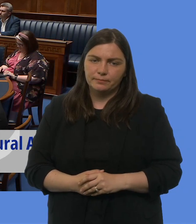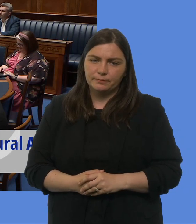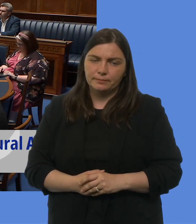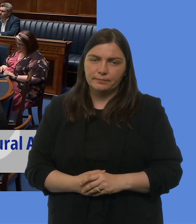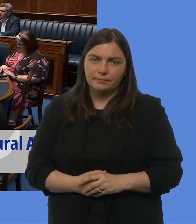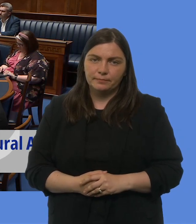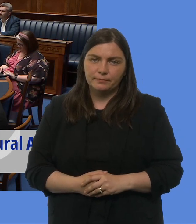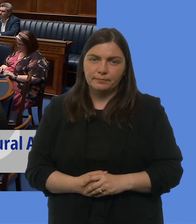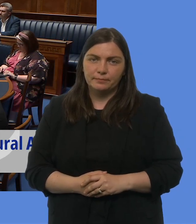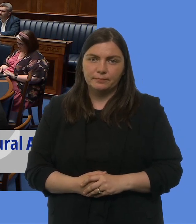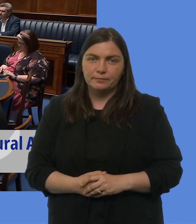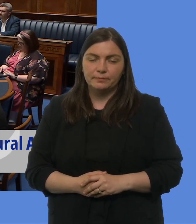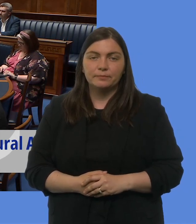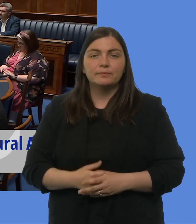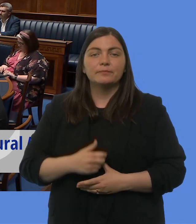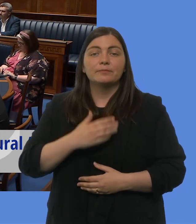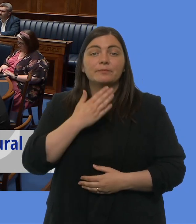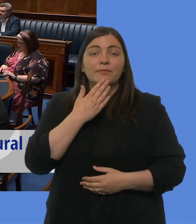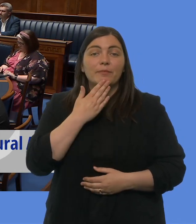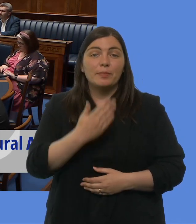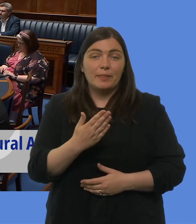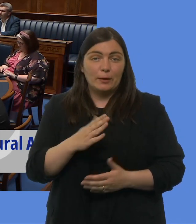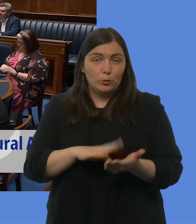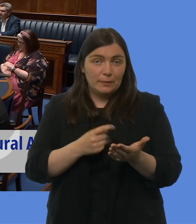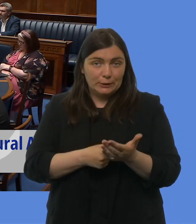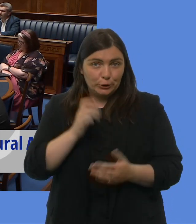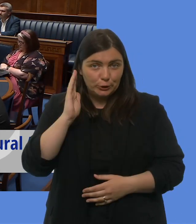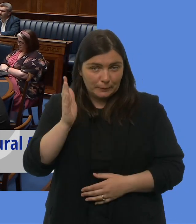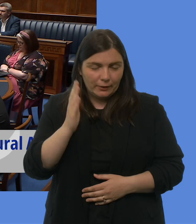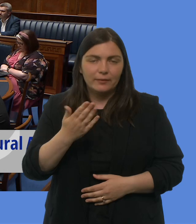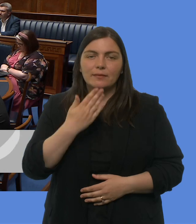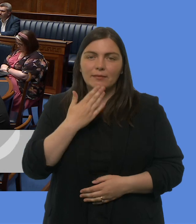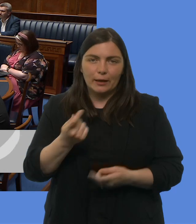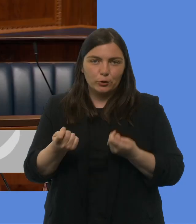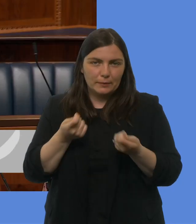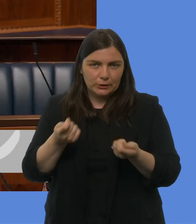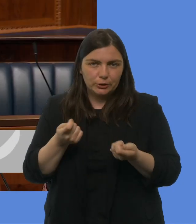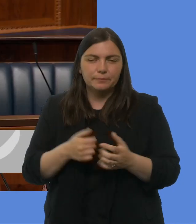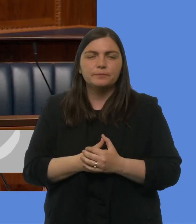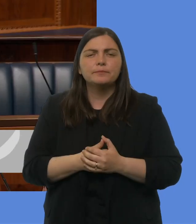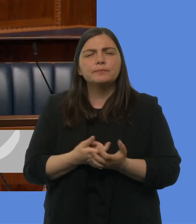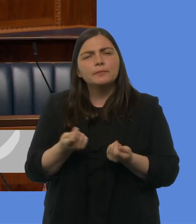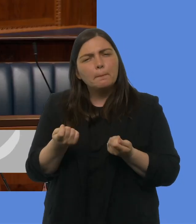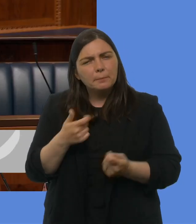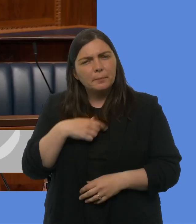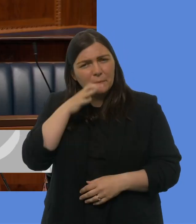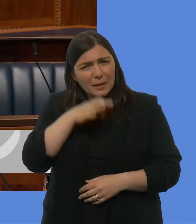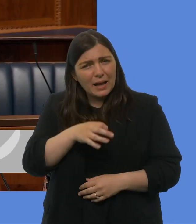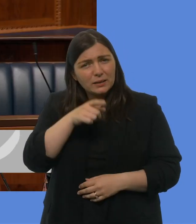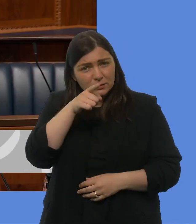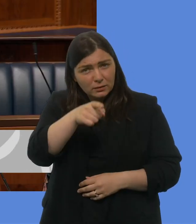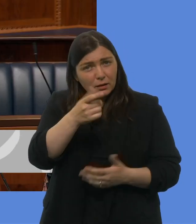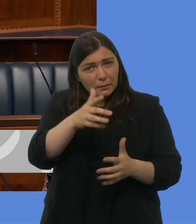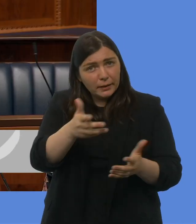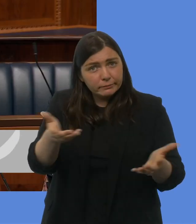McMurray. Thank you, Speaker, and thank you, Minister. Also, Minister, what engagement is your department and yourself having with the UK and